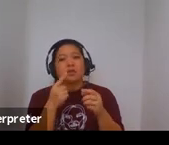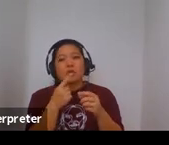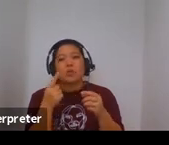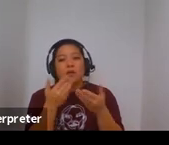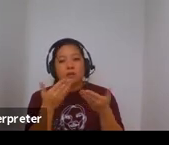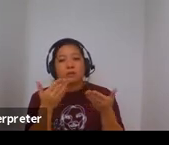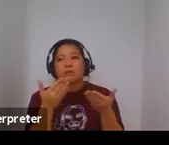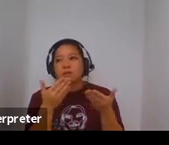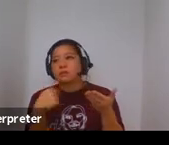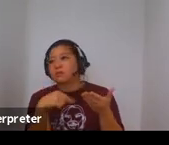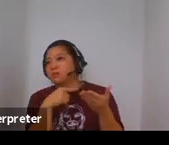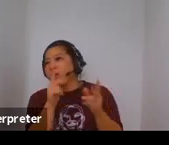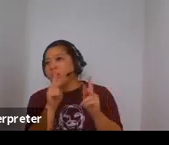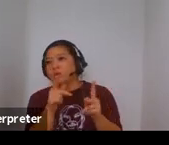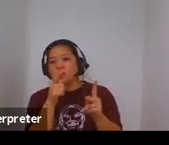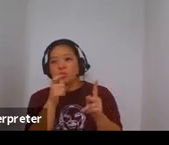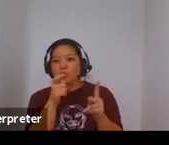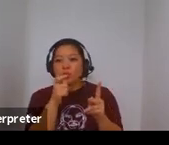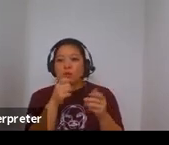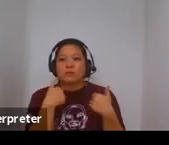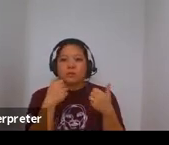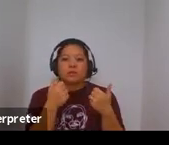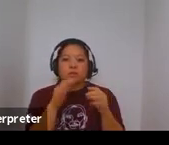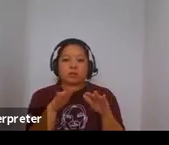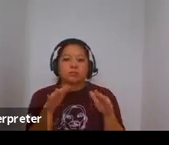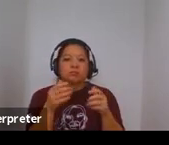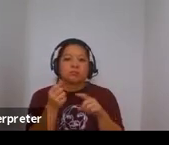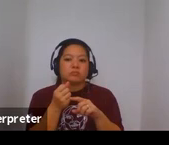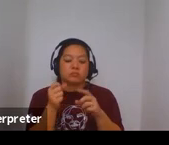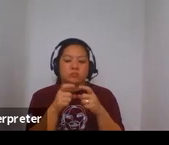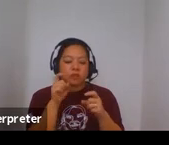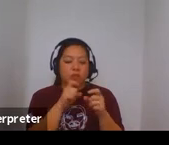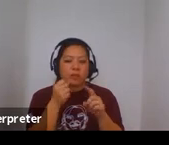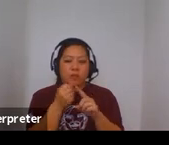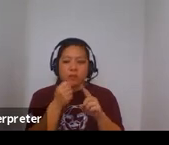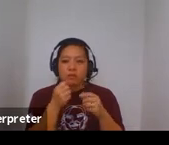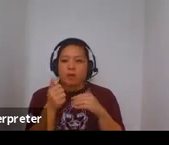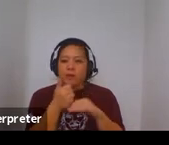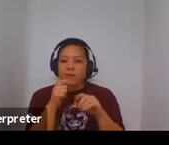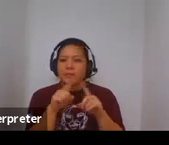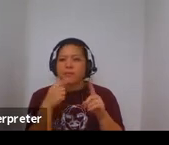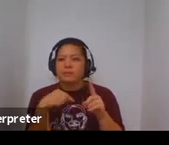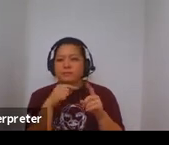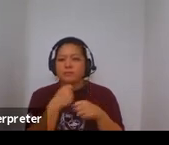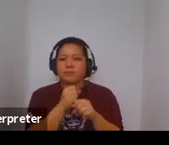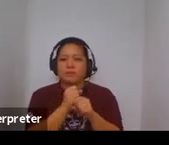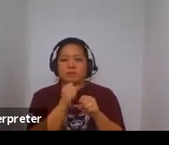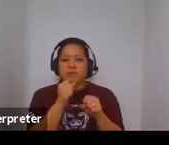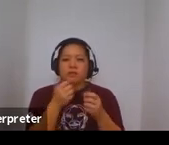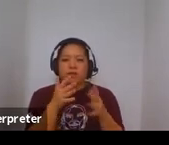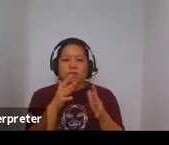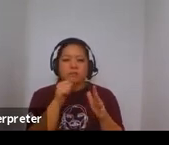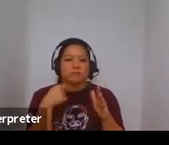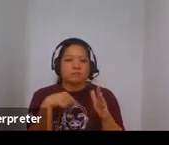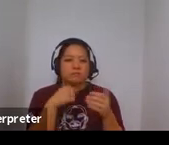of person who causes child sexual abuse harm. But what we did when we created the structures we have is